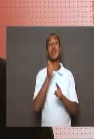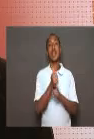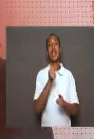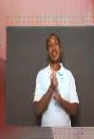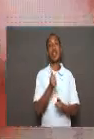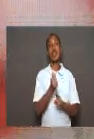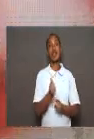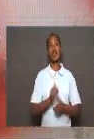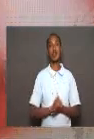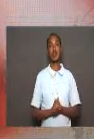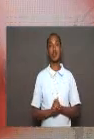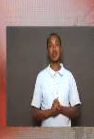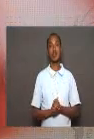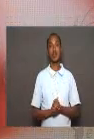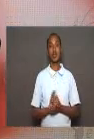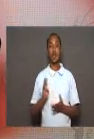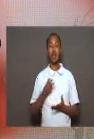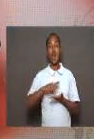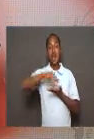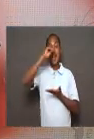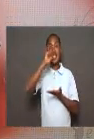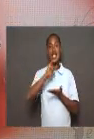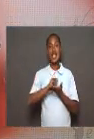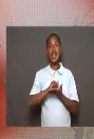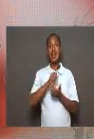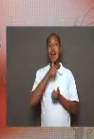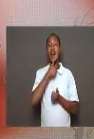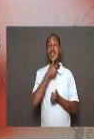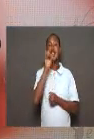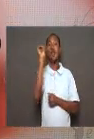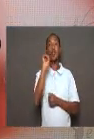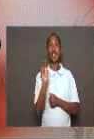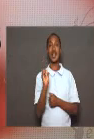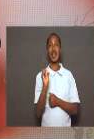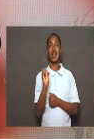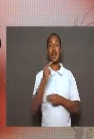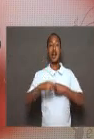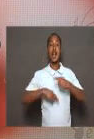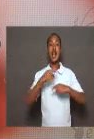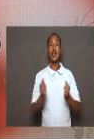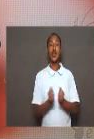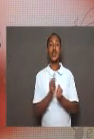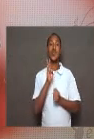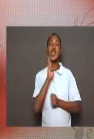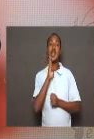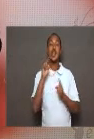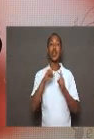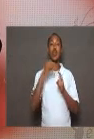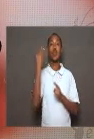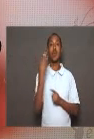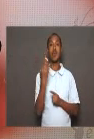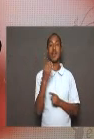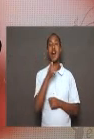non-metals. We learned that acidic oxides react with water to